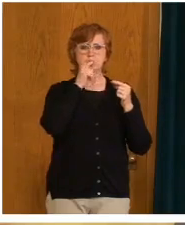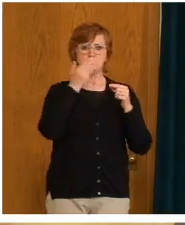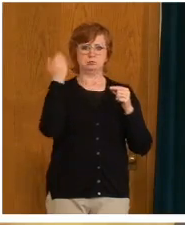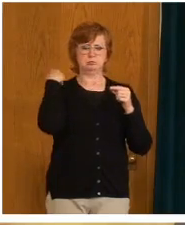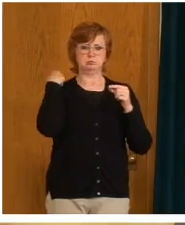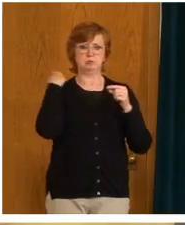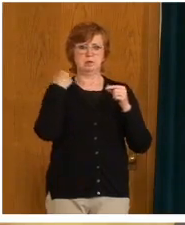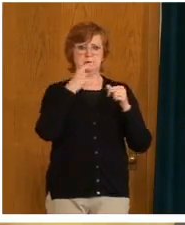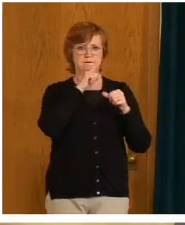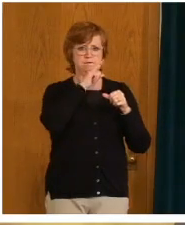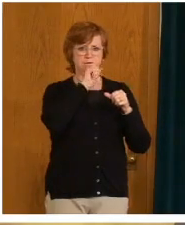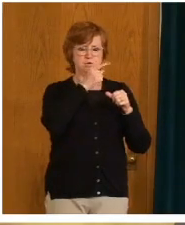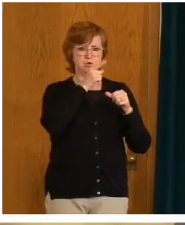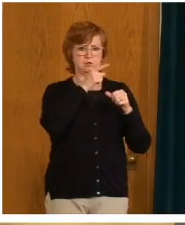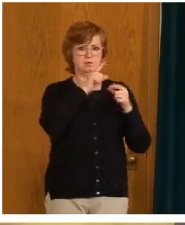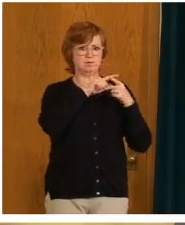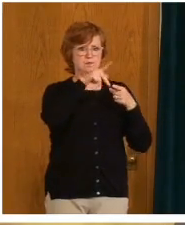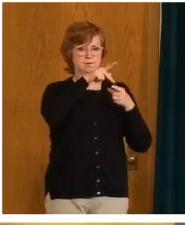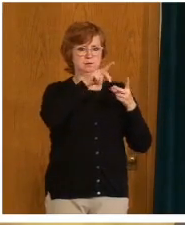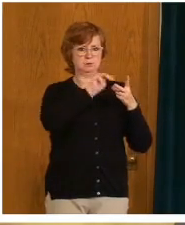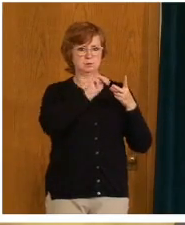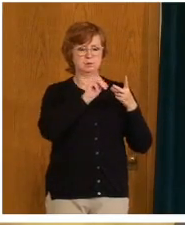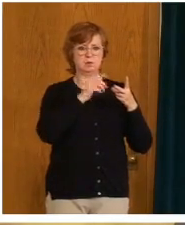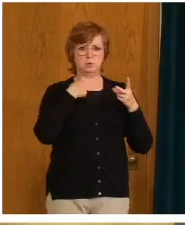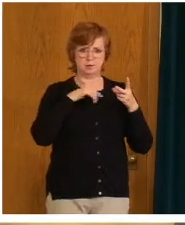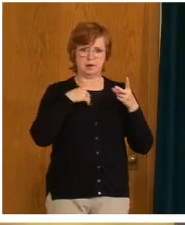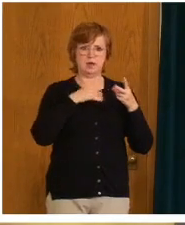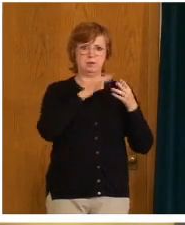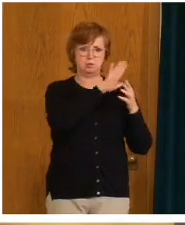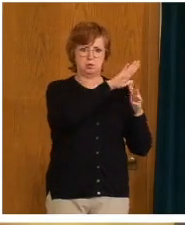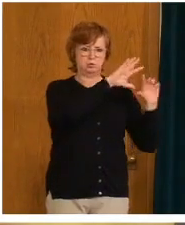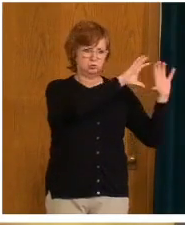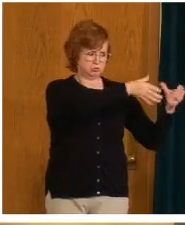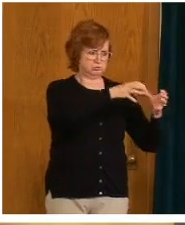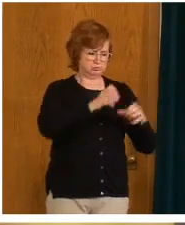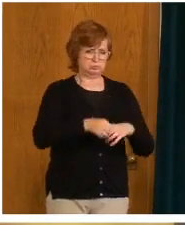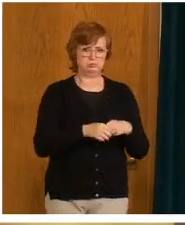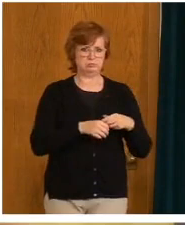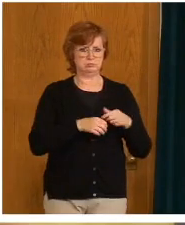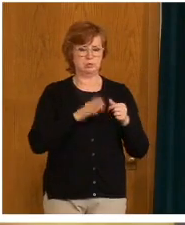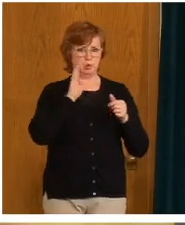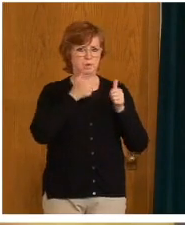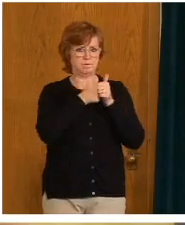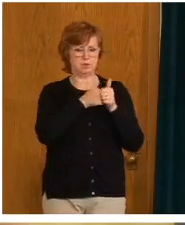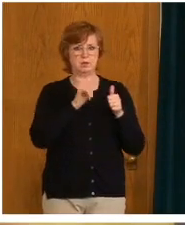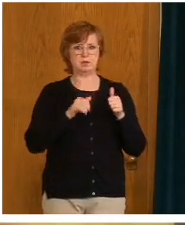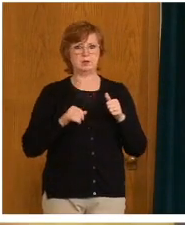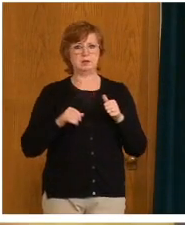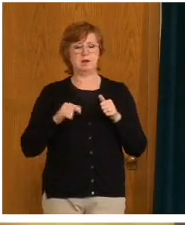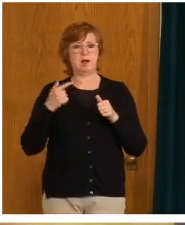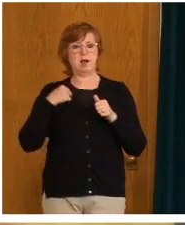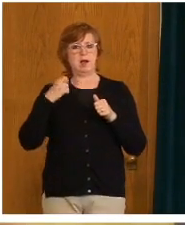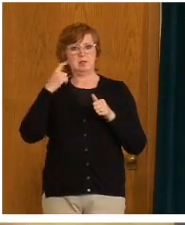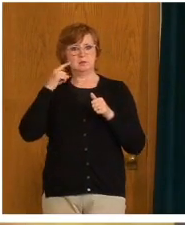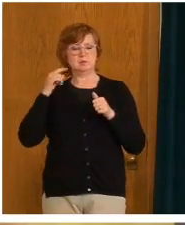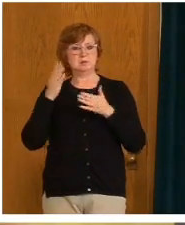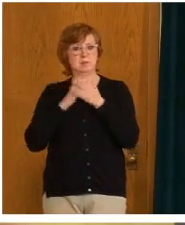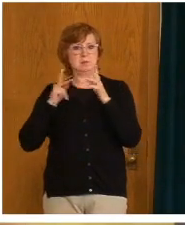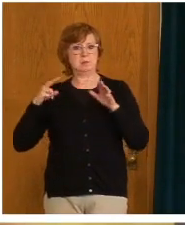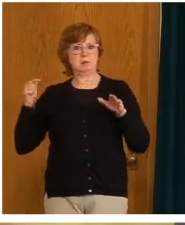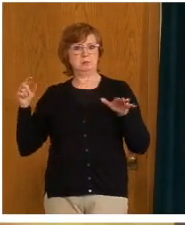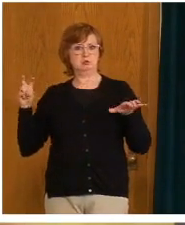are prioritizing it for those reasons. I'm sure there's some folks that have attempted to get their second